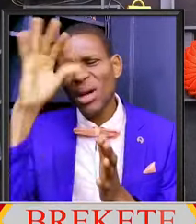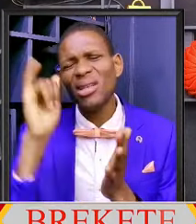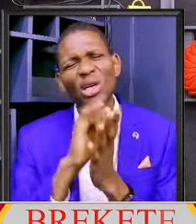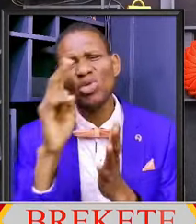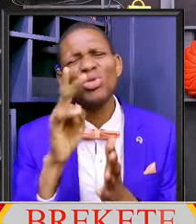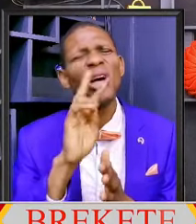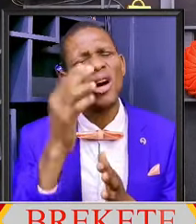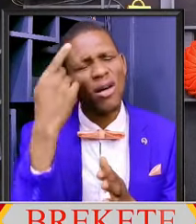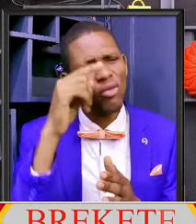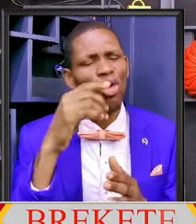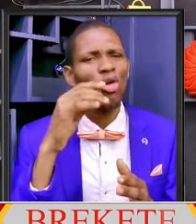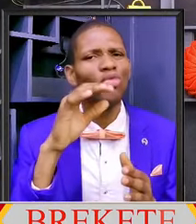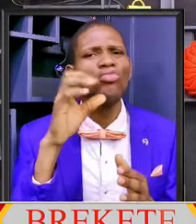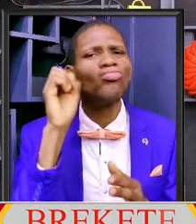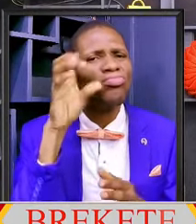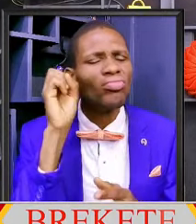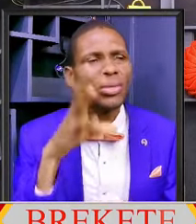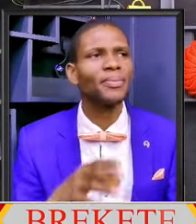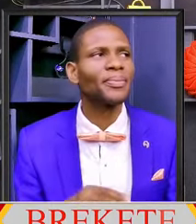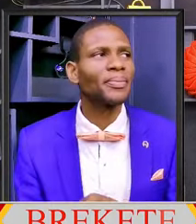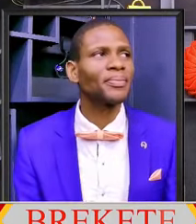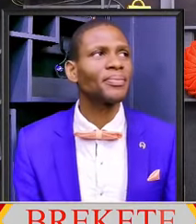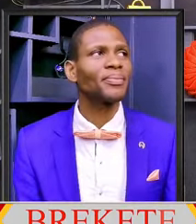If man craze, dangerous.